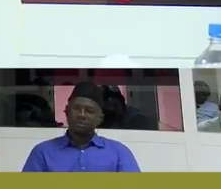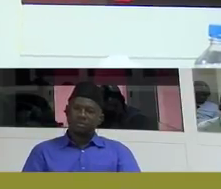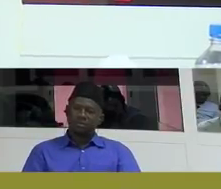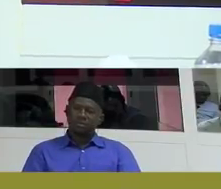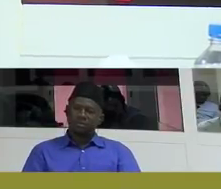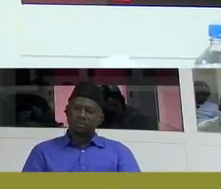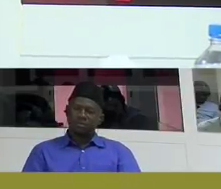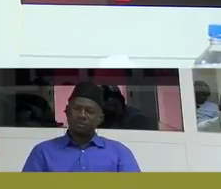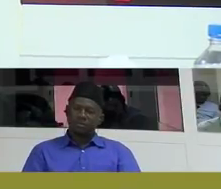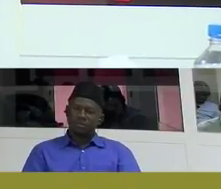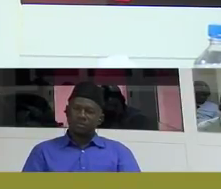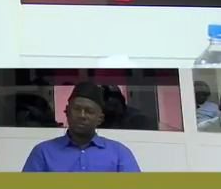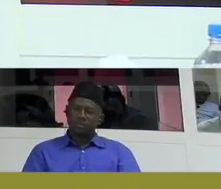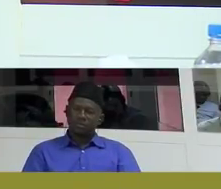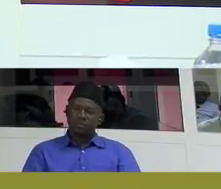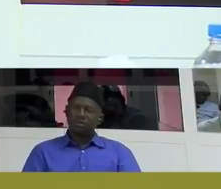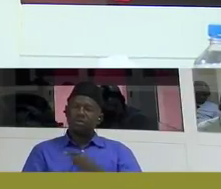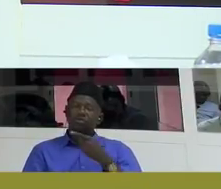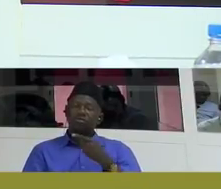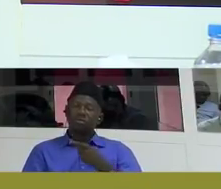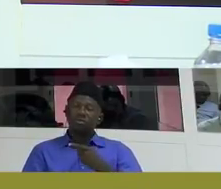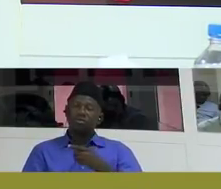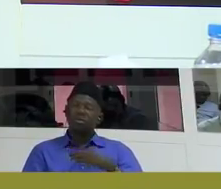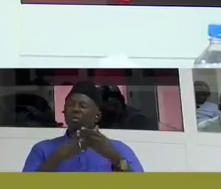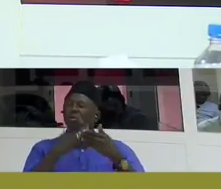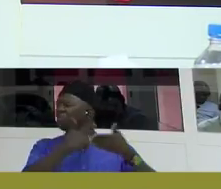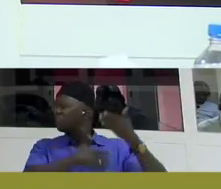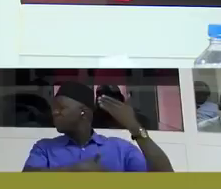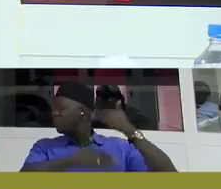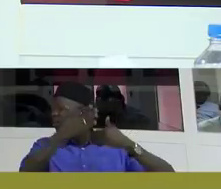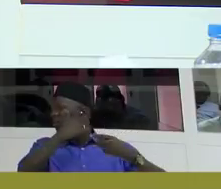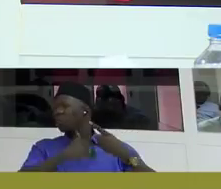nation. For well over a century,